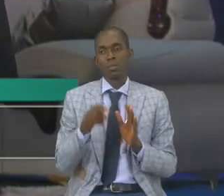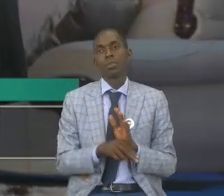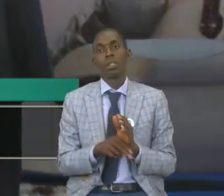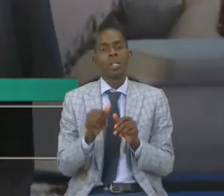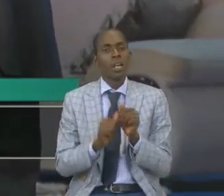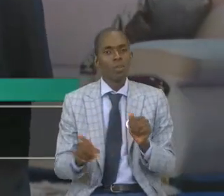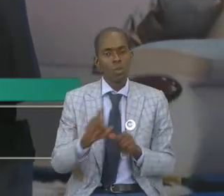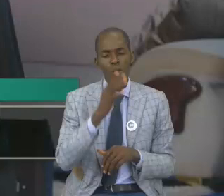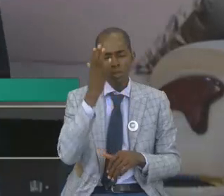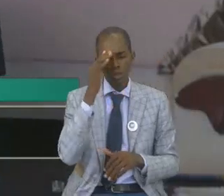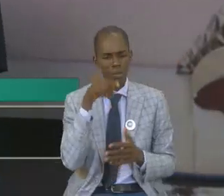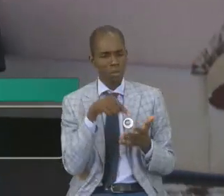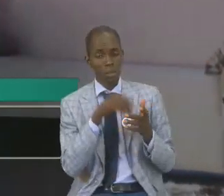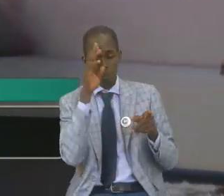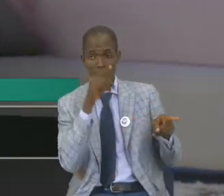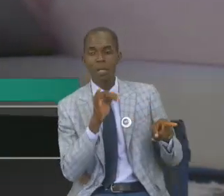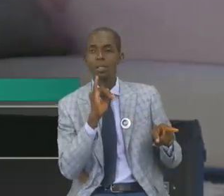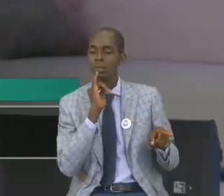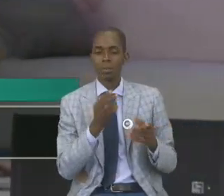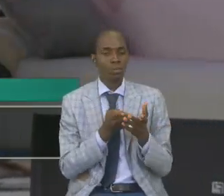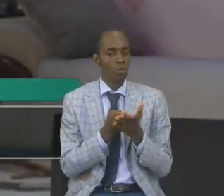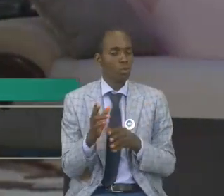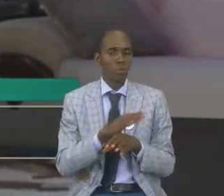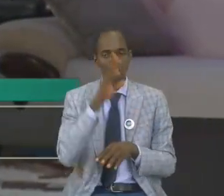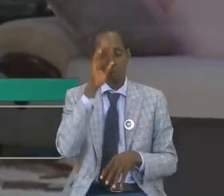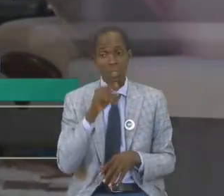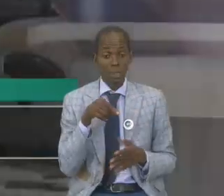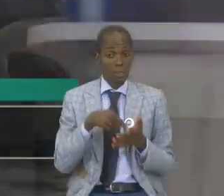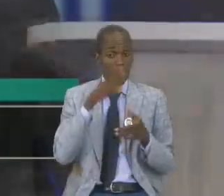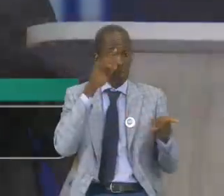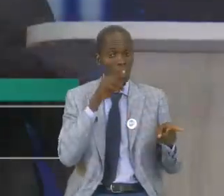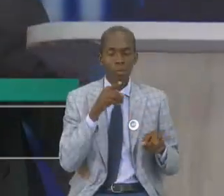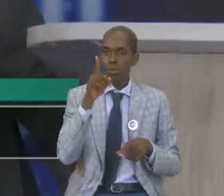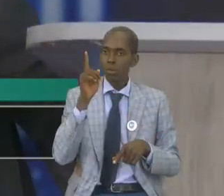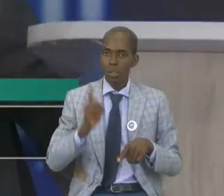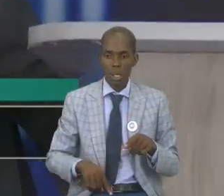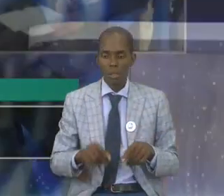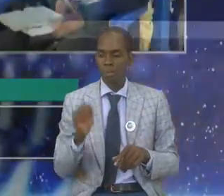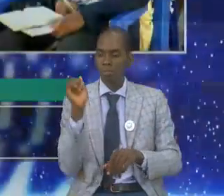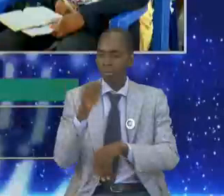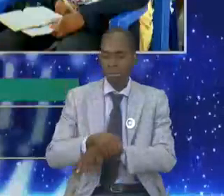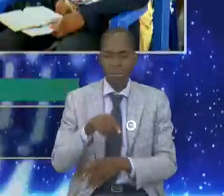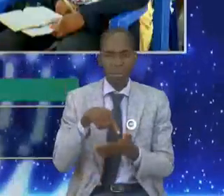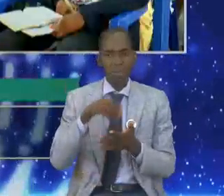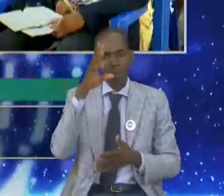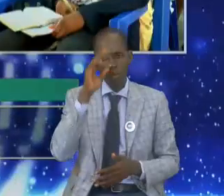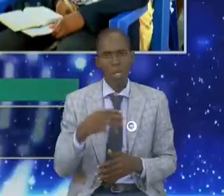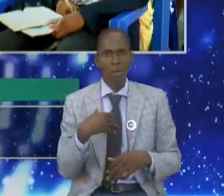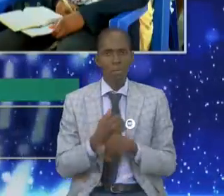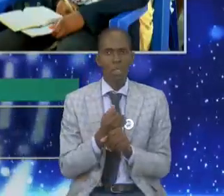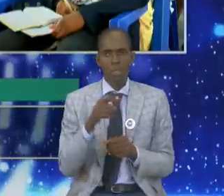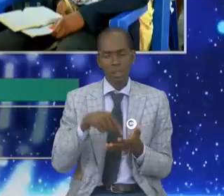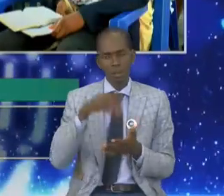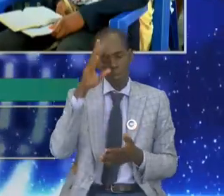this man is a sincere man. This man, you cannot cower him, conquer him, and make him to